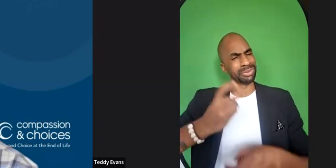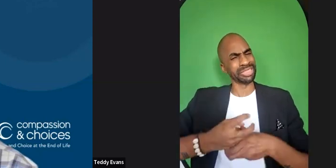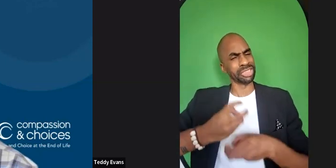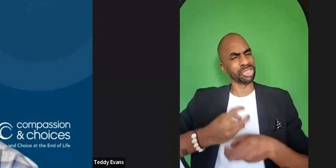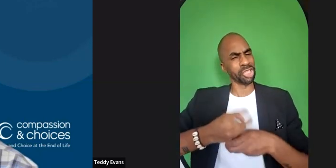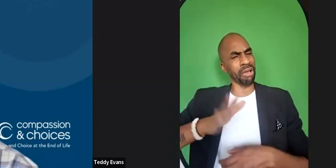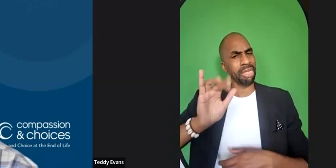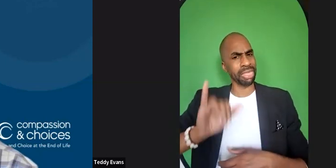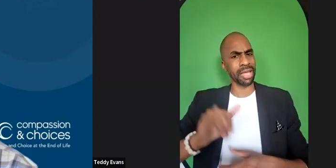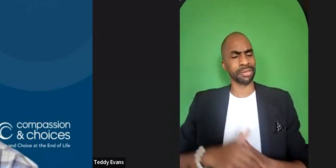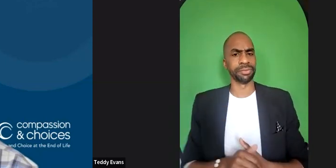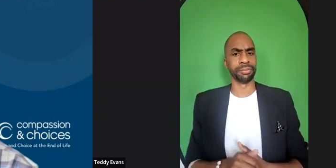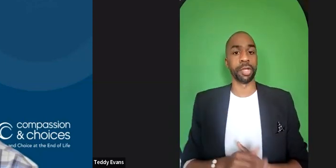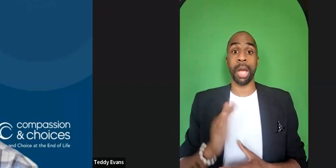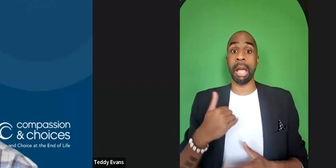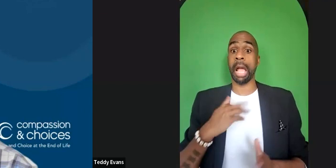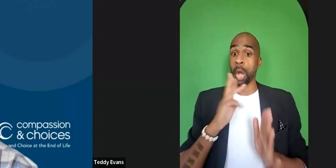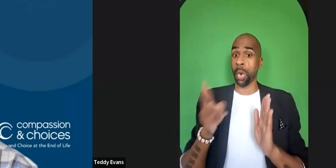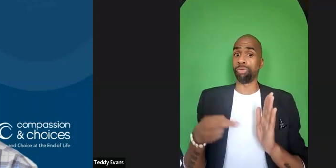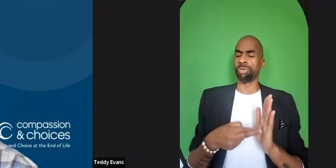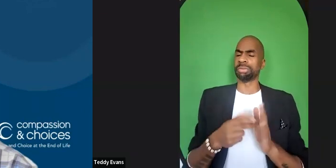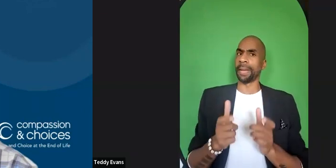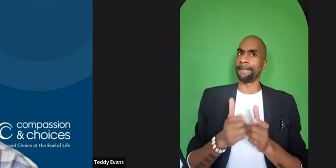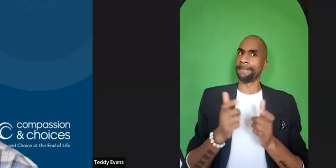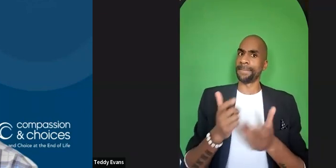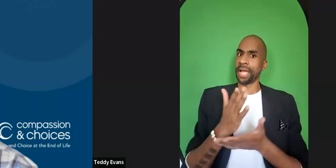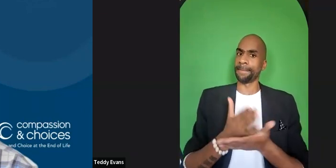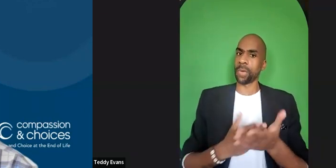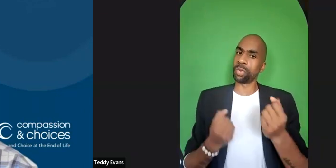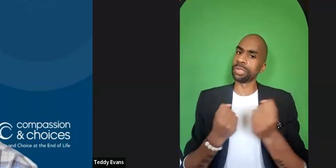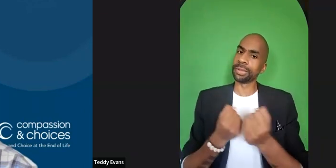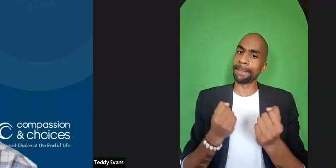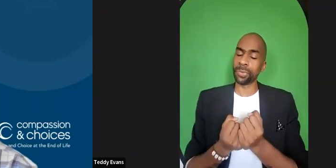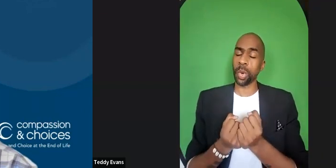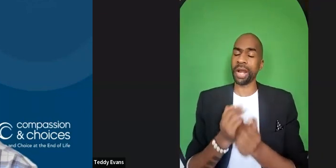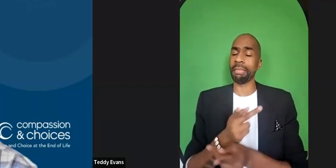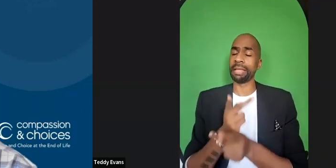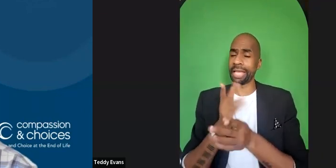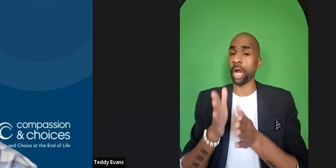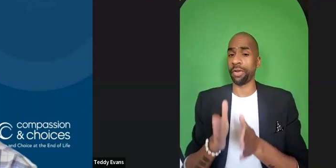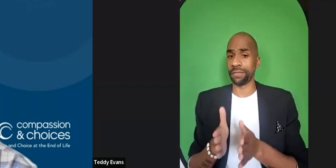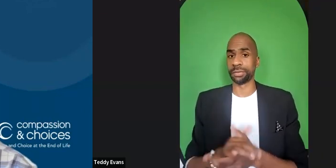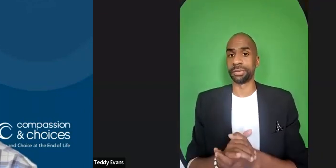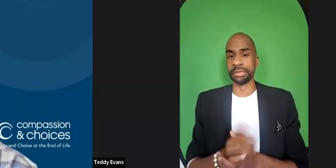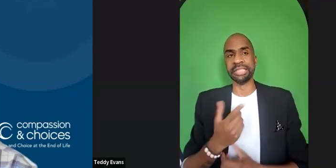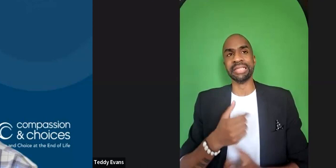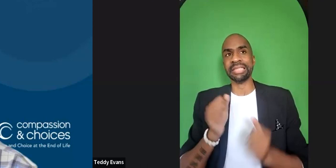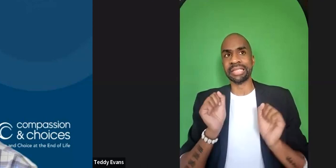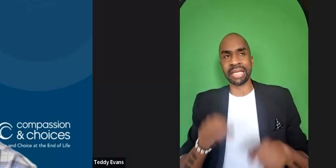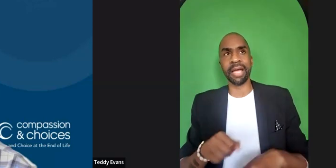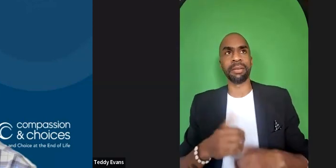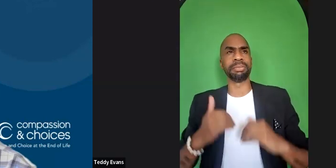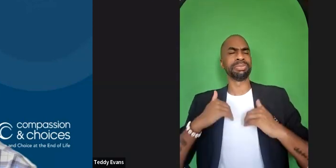role in palliative care in those cases is in large part supporting the caregivers. It can be frustrating,